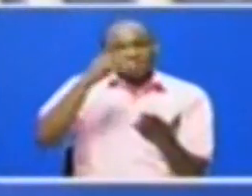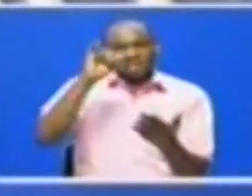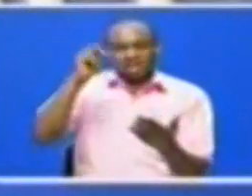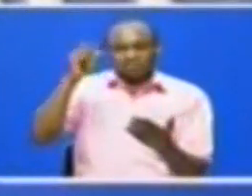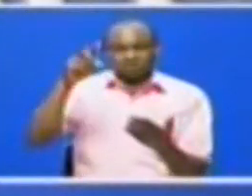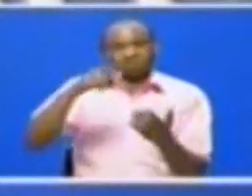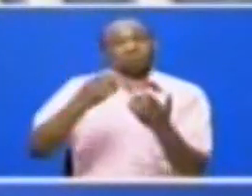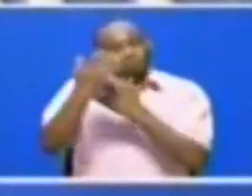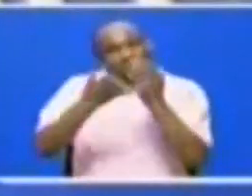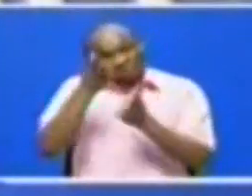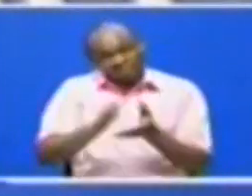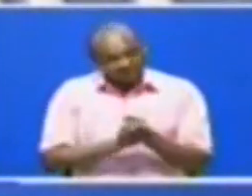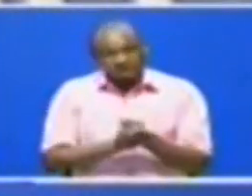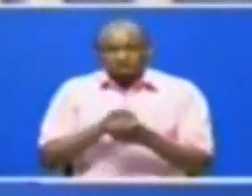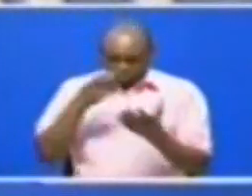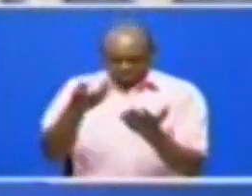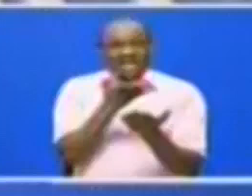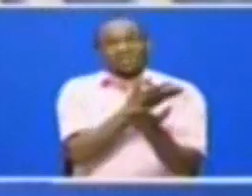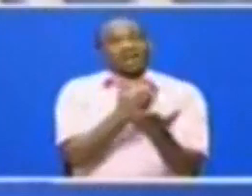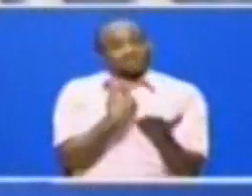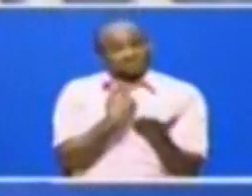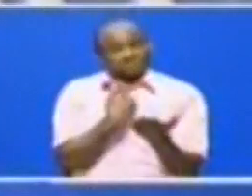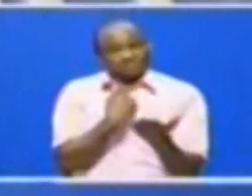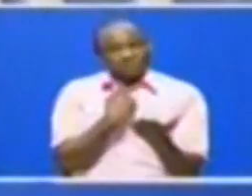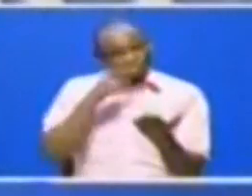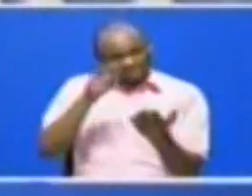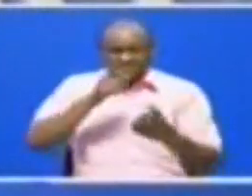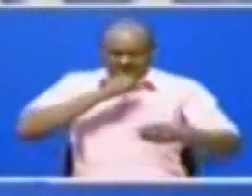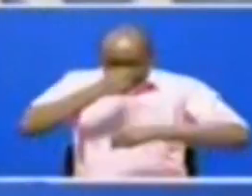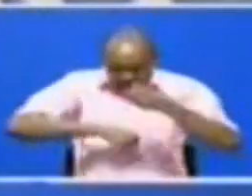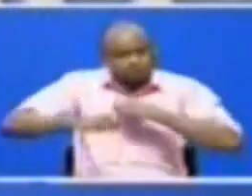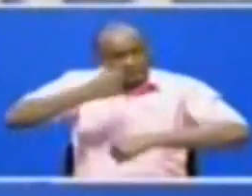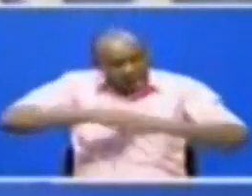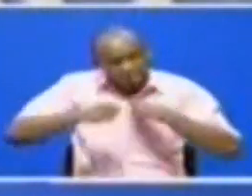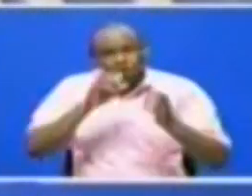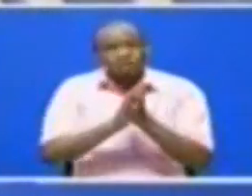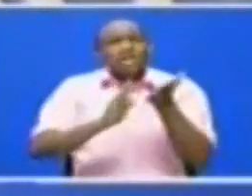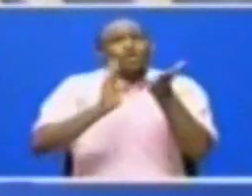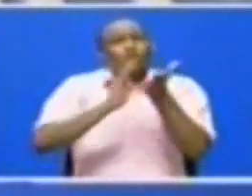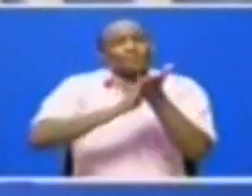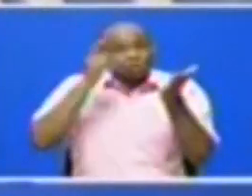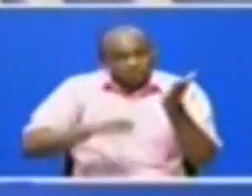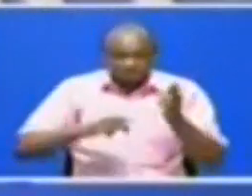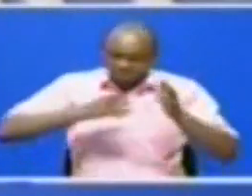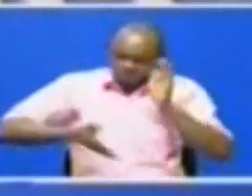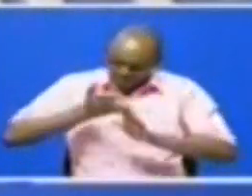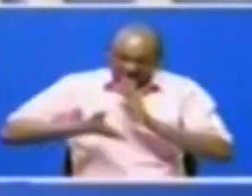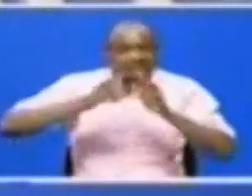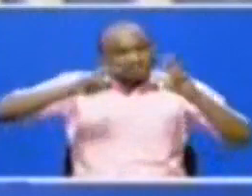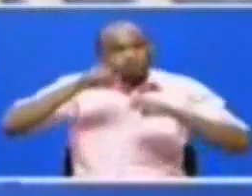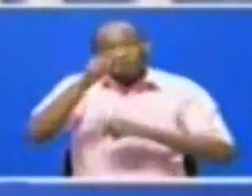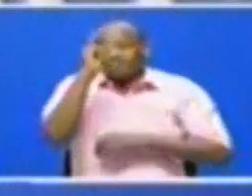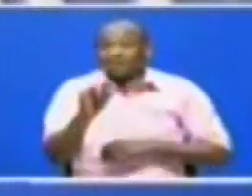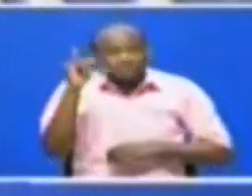server scrutiny report was filed in court. Make steps, recommend quick investigations on these